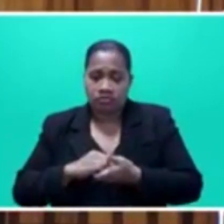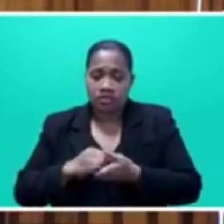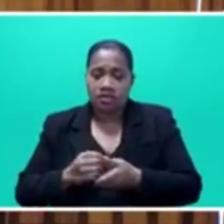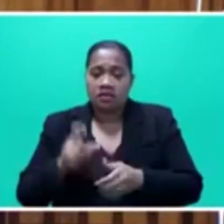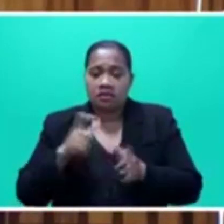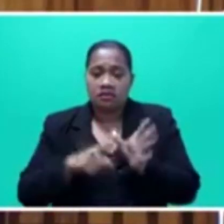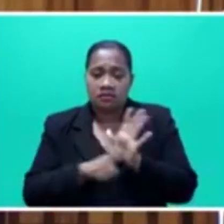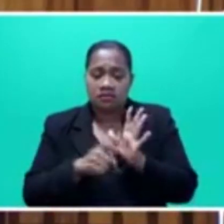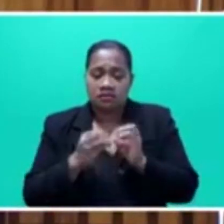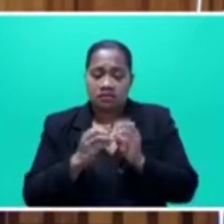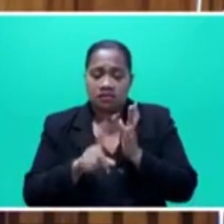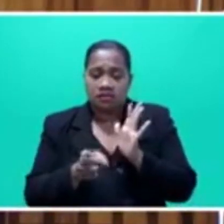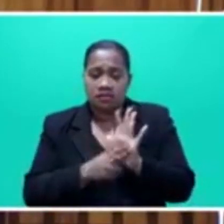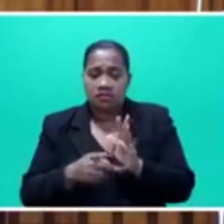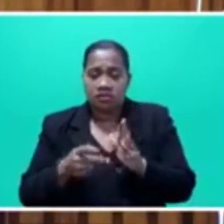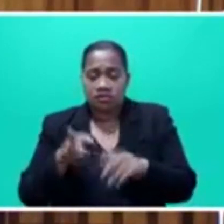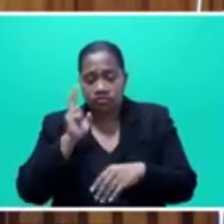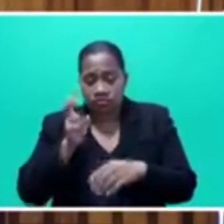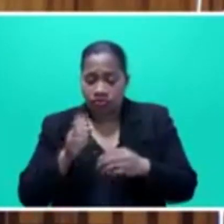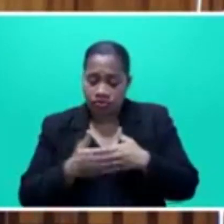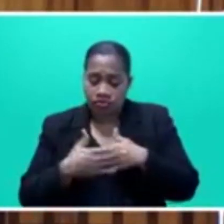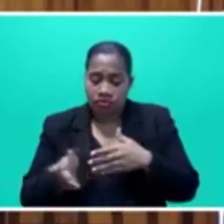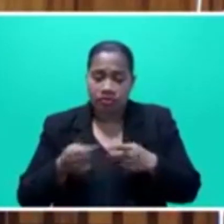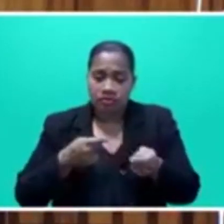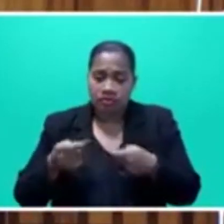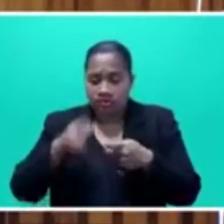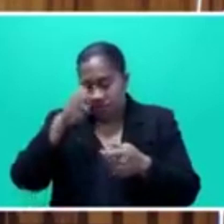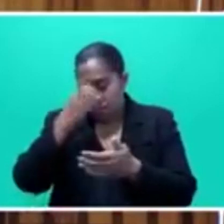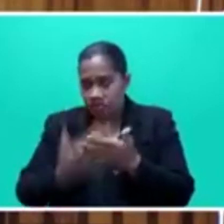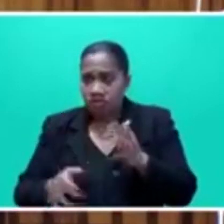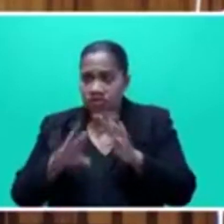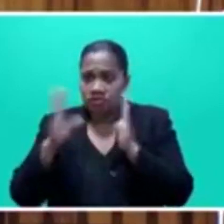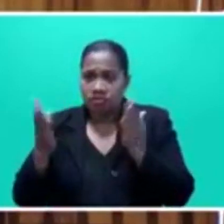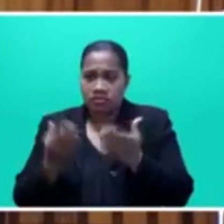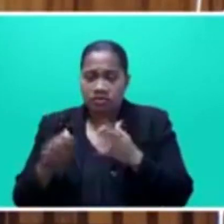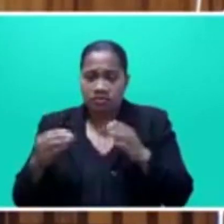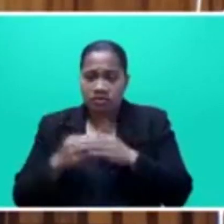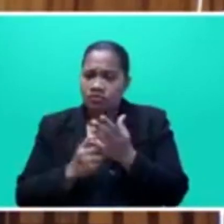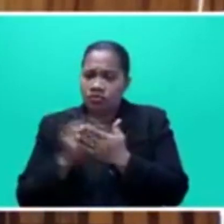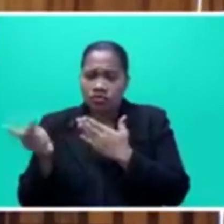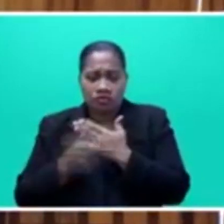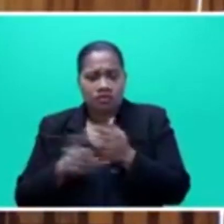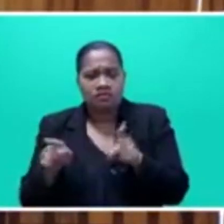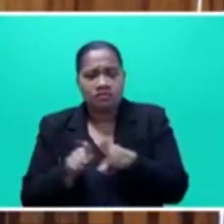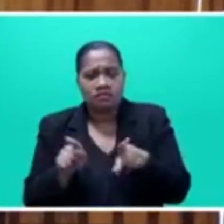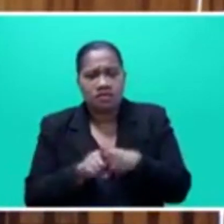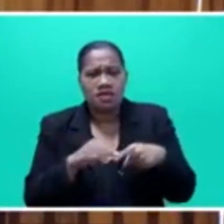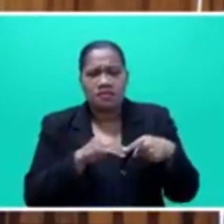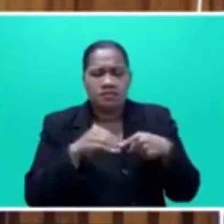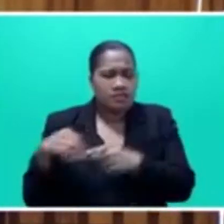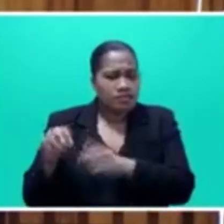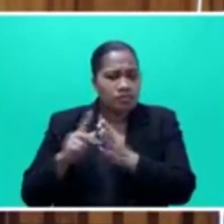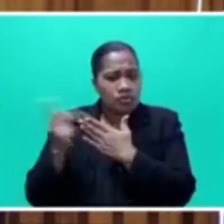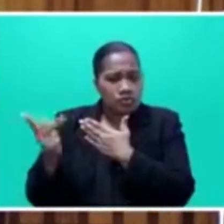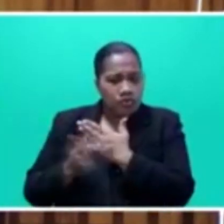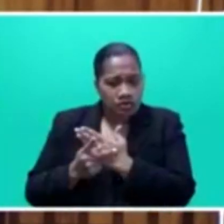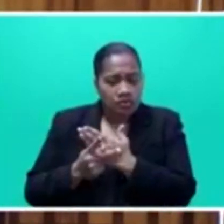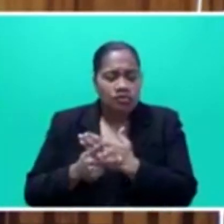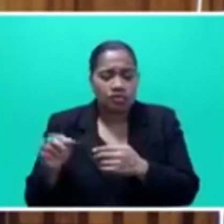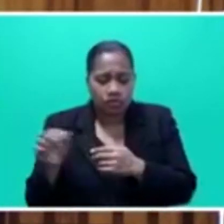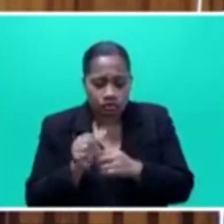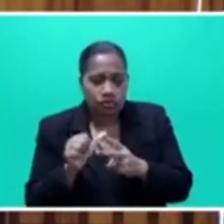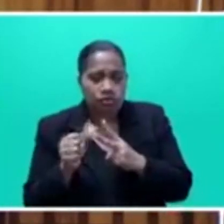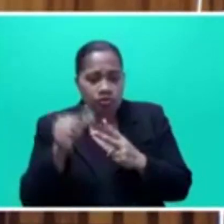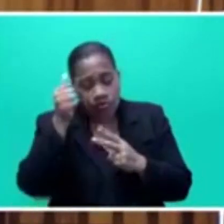market with the confidence and experience from the World Bank program. It's like a pilot program. Mr. Speaker, sir, she should also know that Fiji's RED